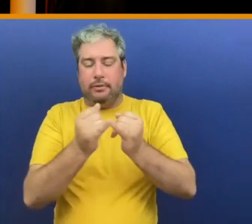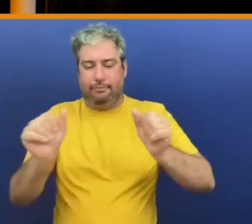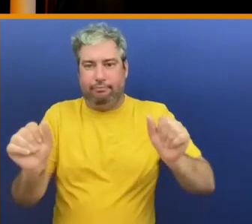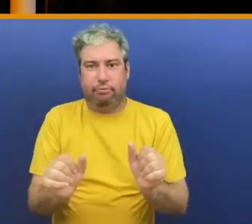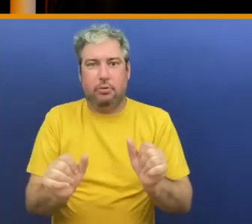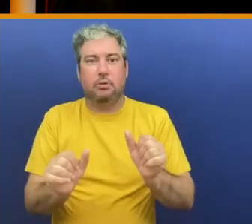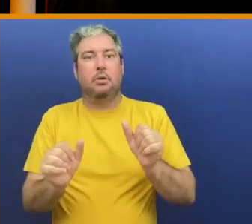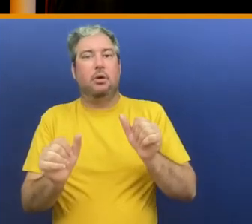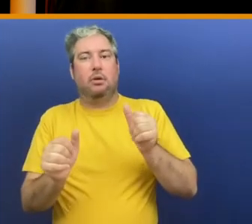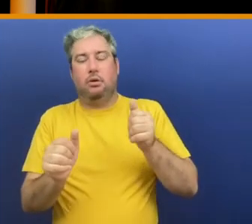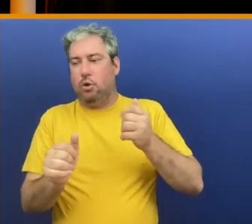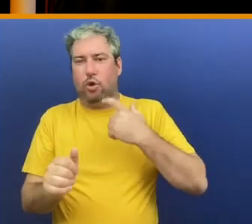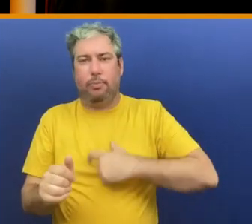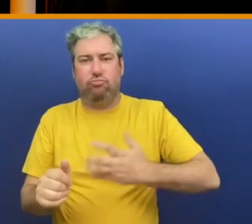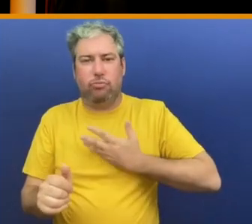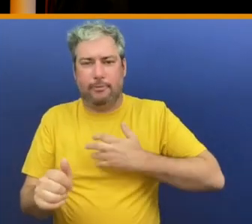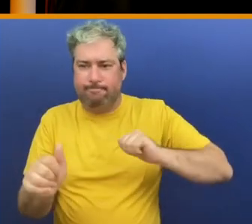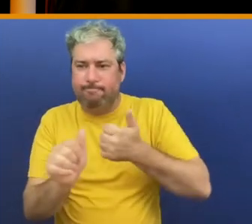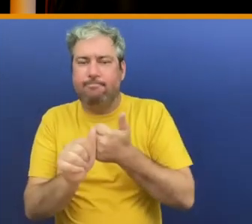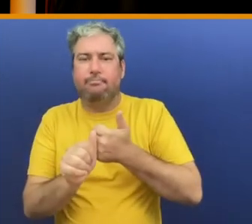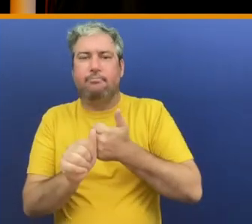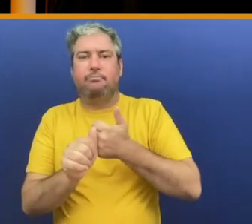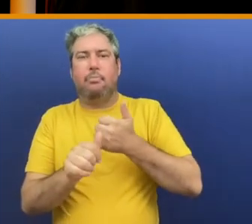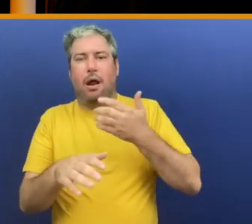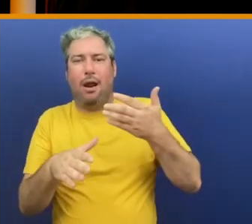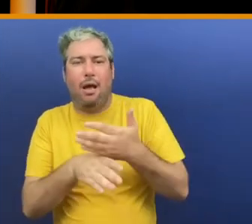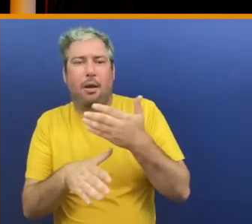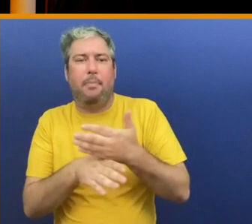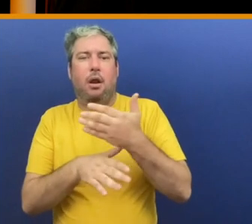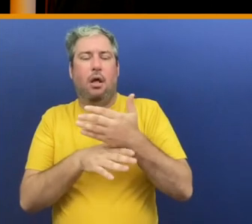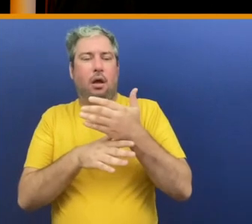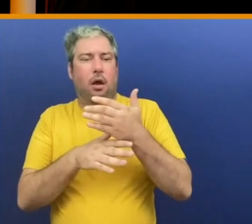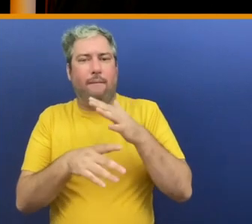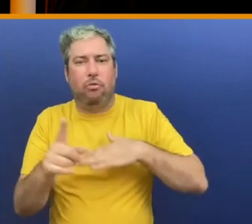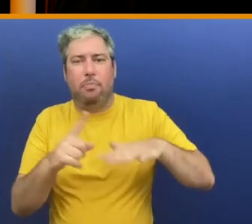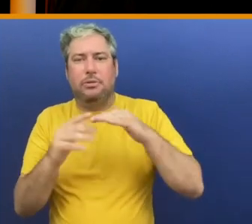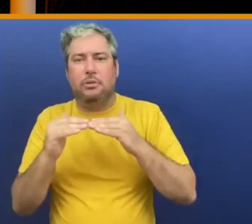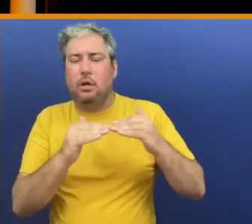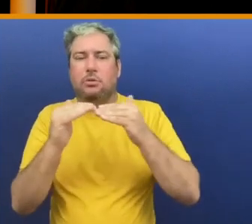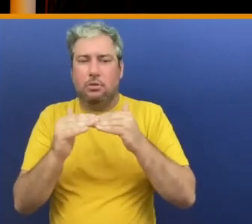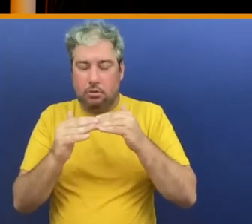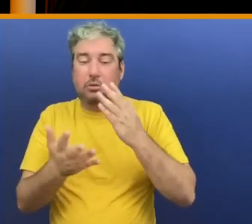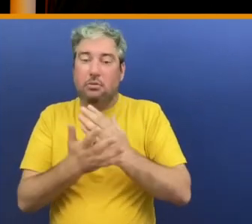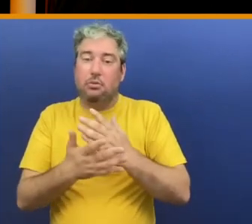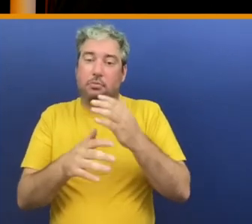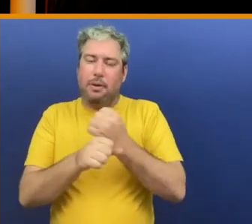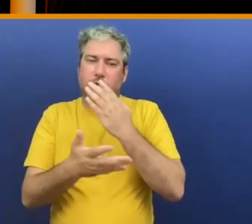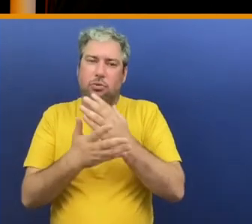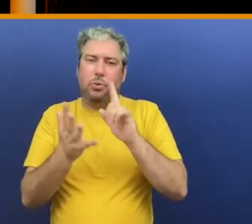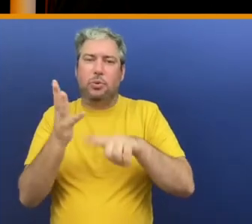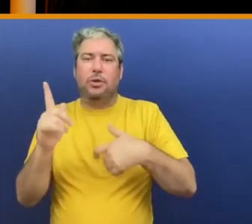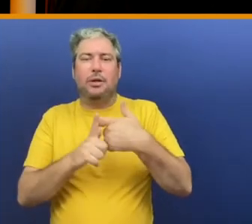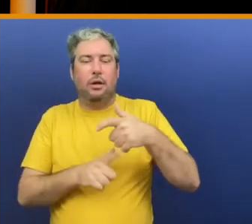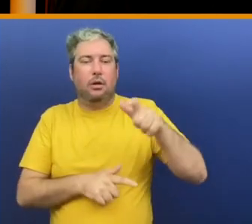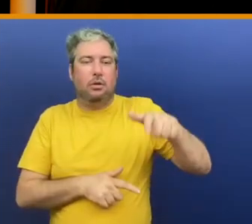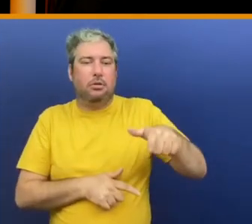Baseline standards would ensure that UK consumers are not inadvertently complicit in abuses, whether of people or planet, while the